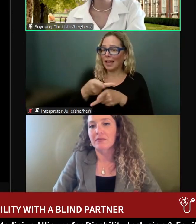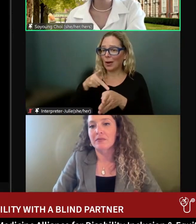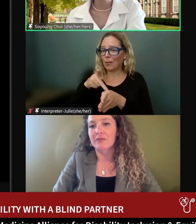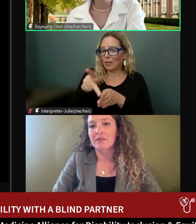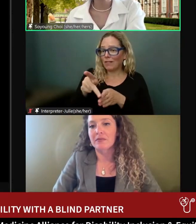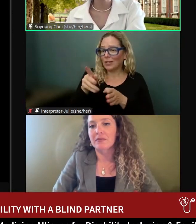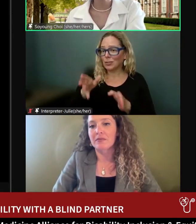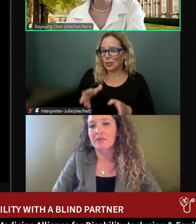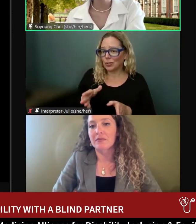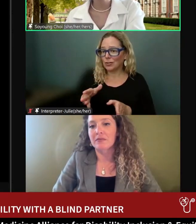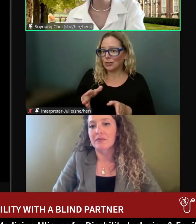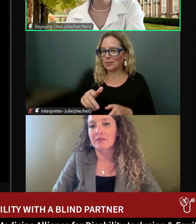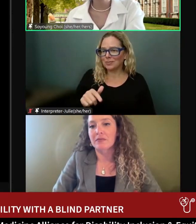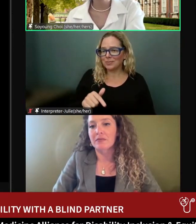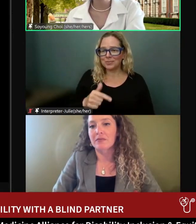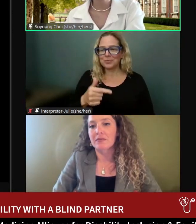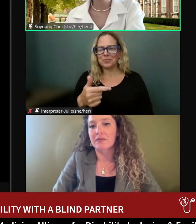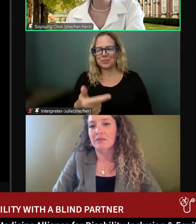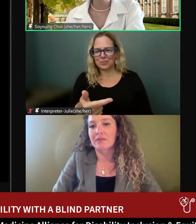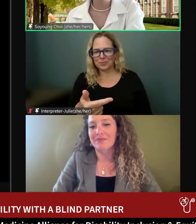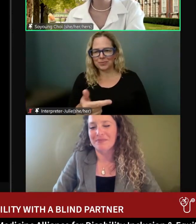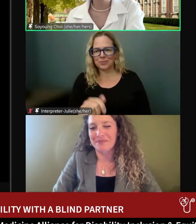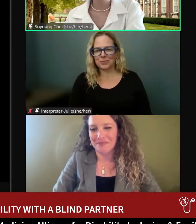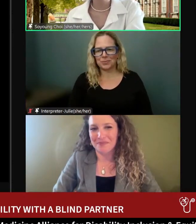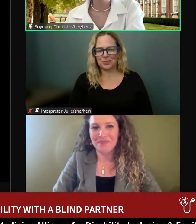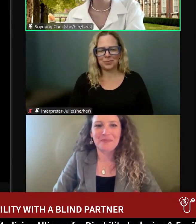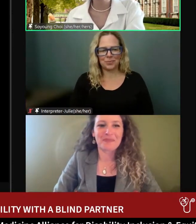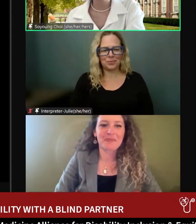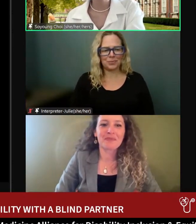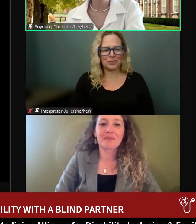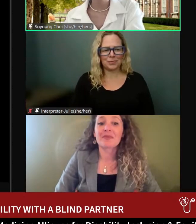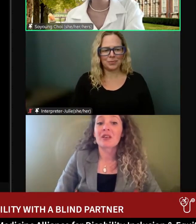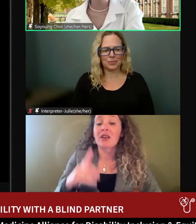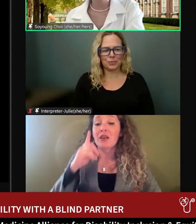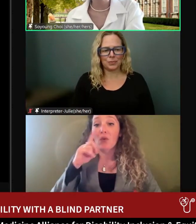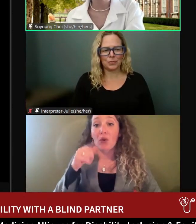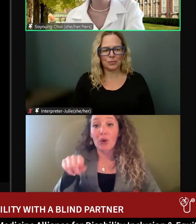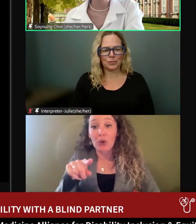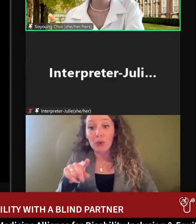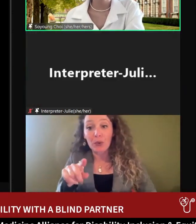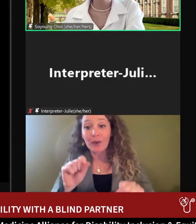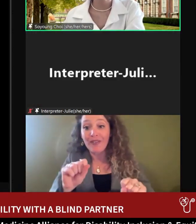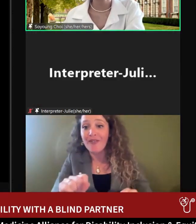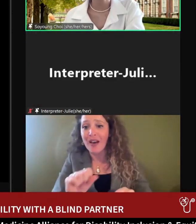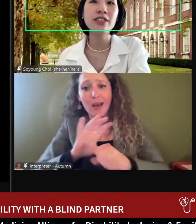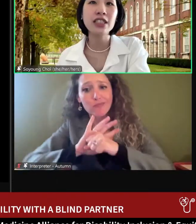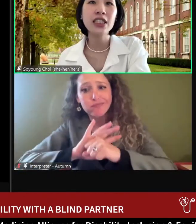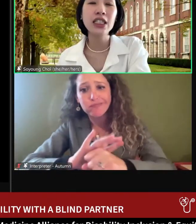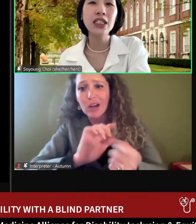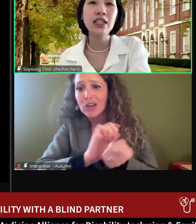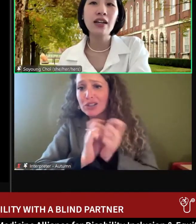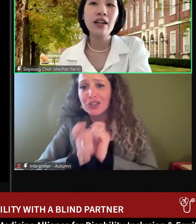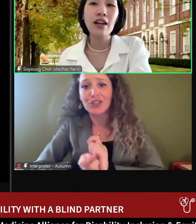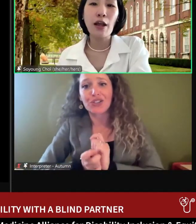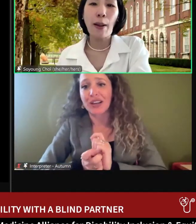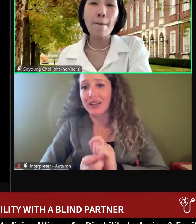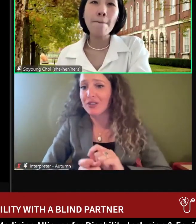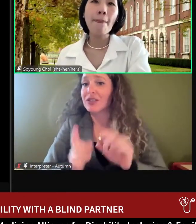of you who are in the best position to create real, meaningful change on the ground.